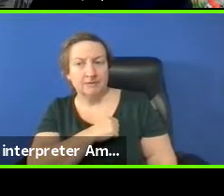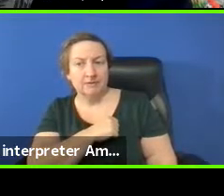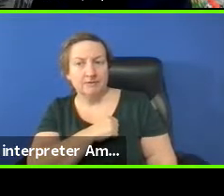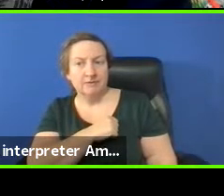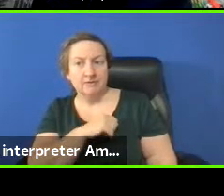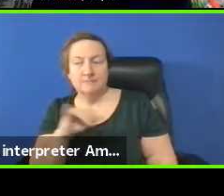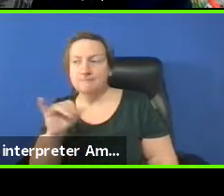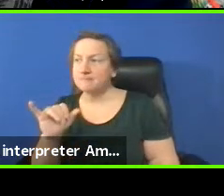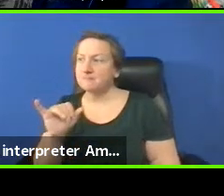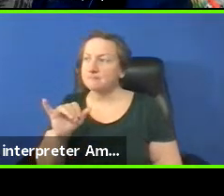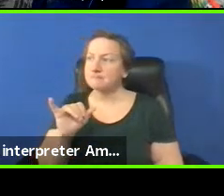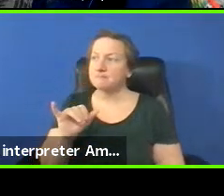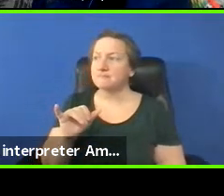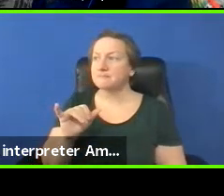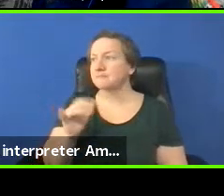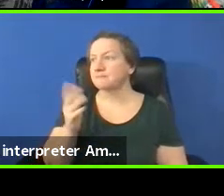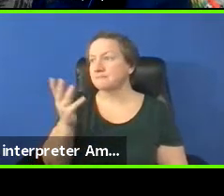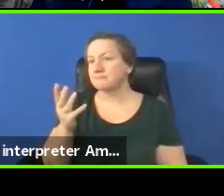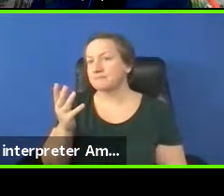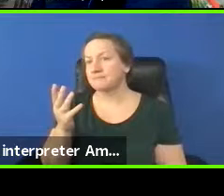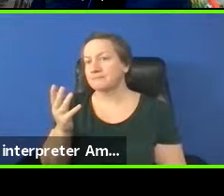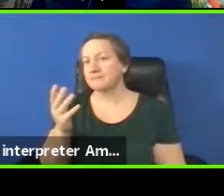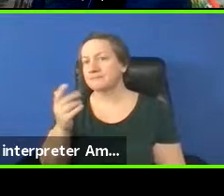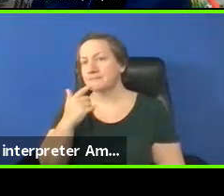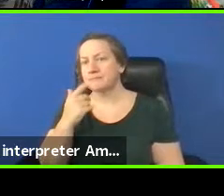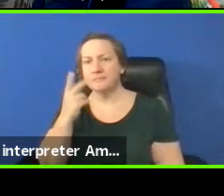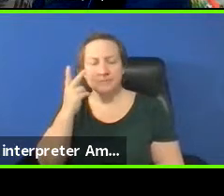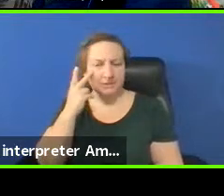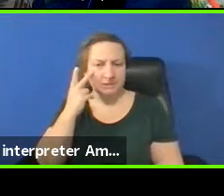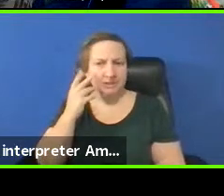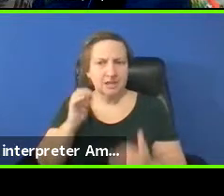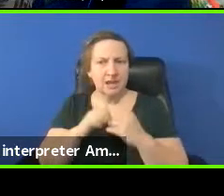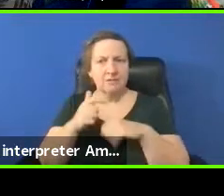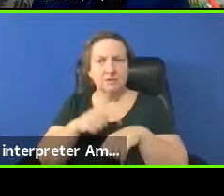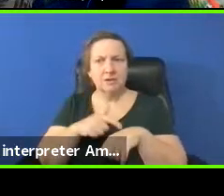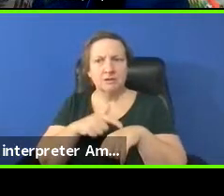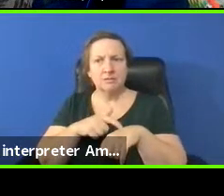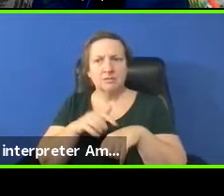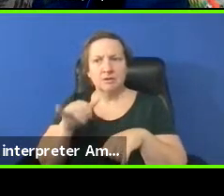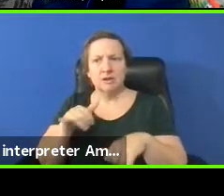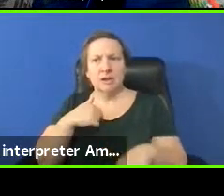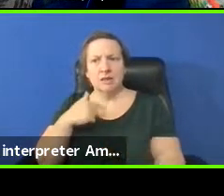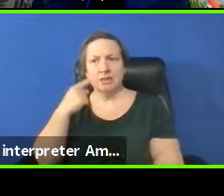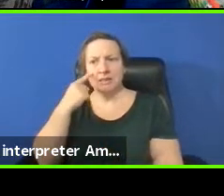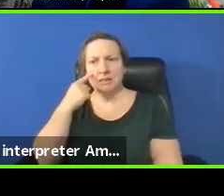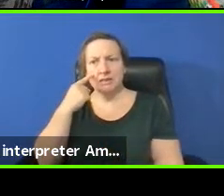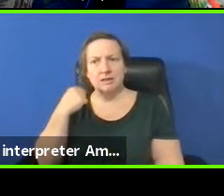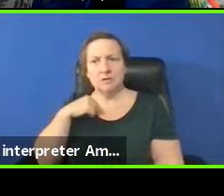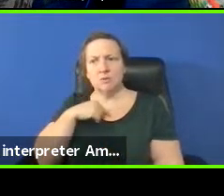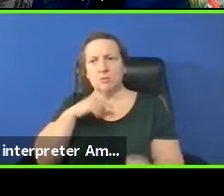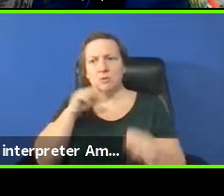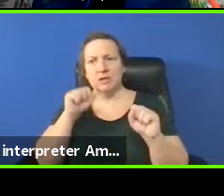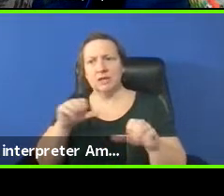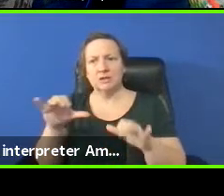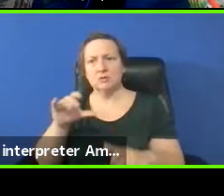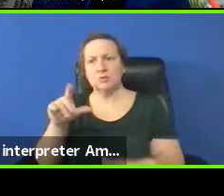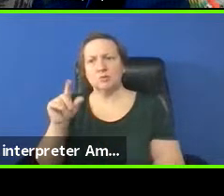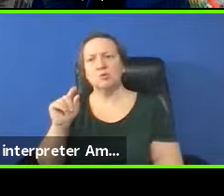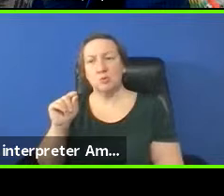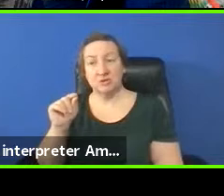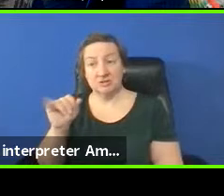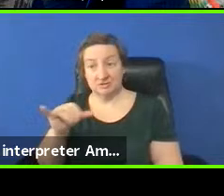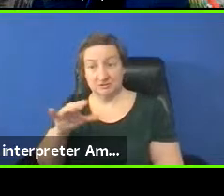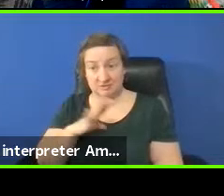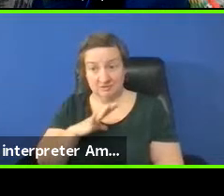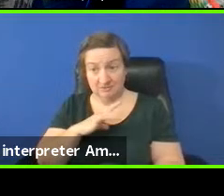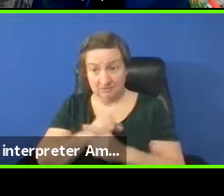Let's go for, let's see, how are we on time? I think we can do 20. Is that